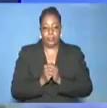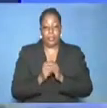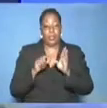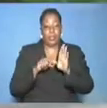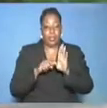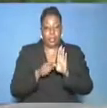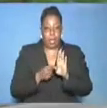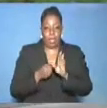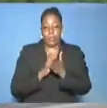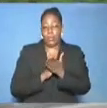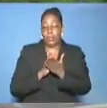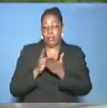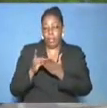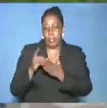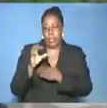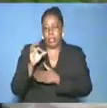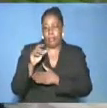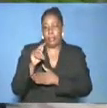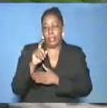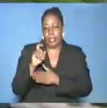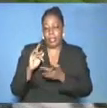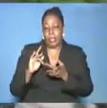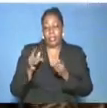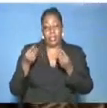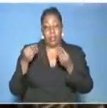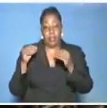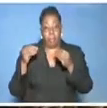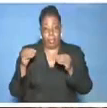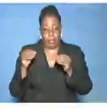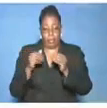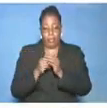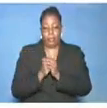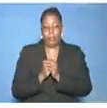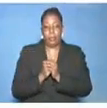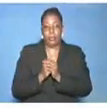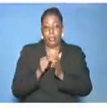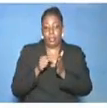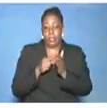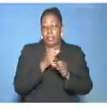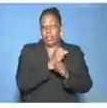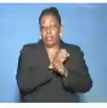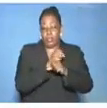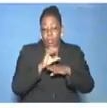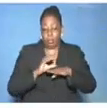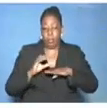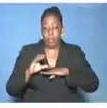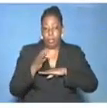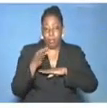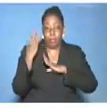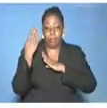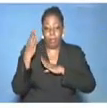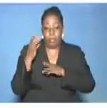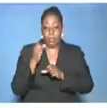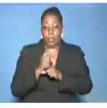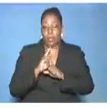We begin with further developments in the FTX digital markets fallout. And this as the Securities Commission of the Bahamas has gotten a